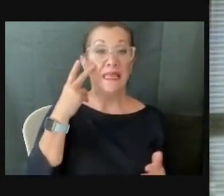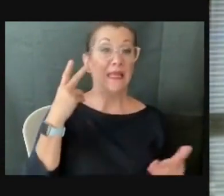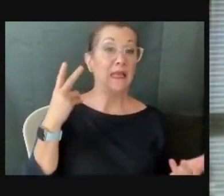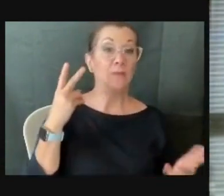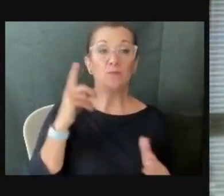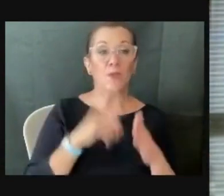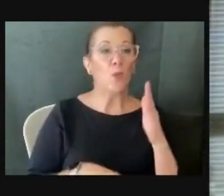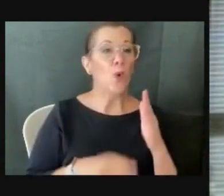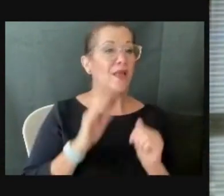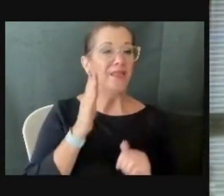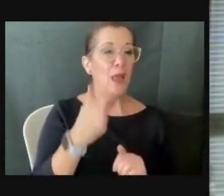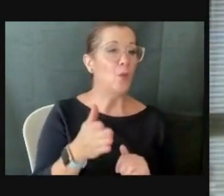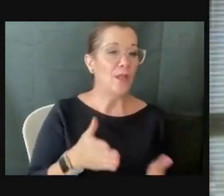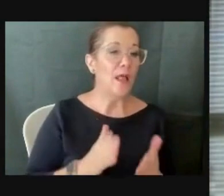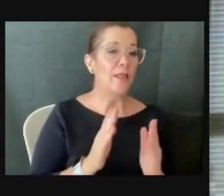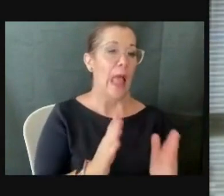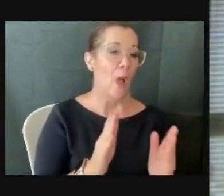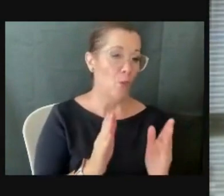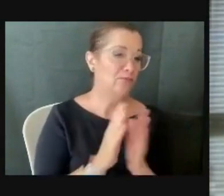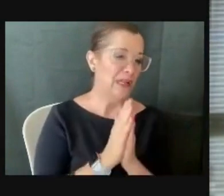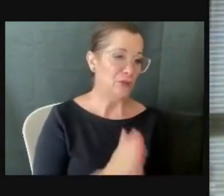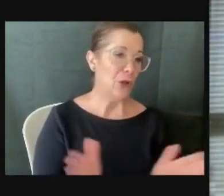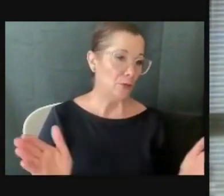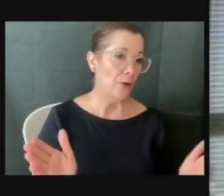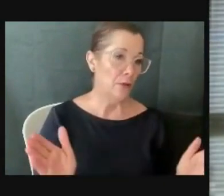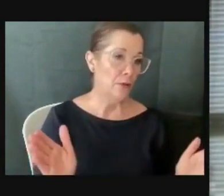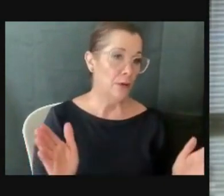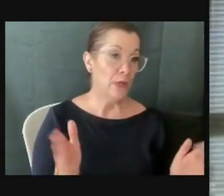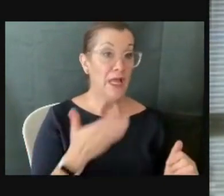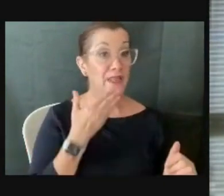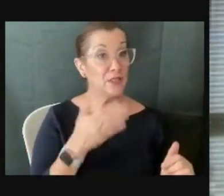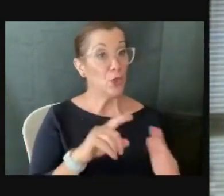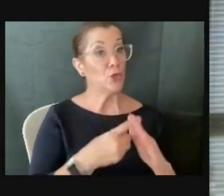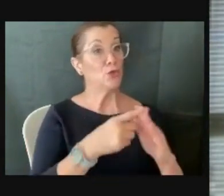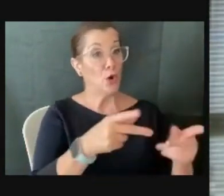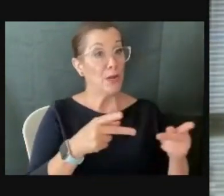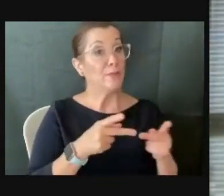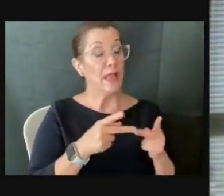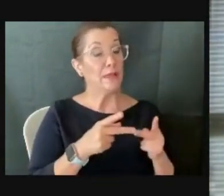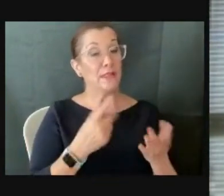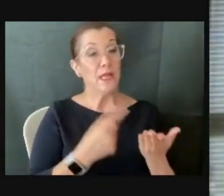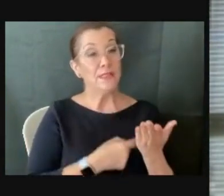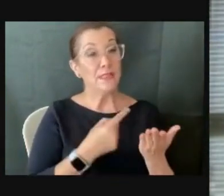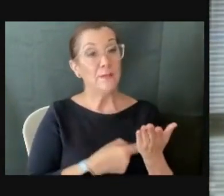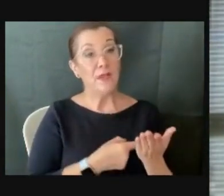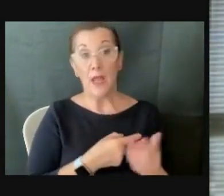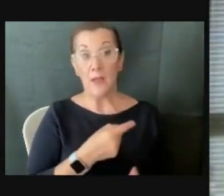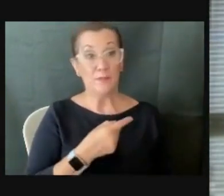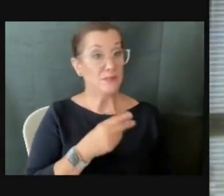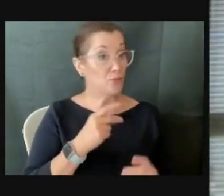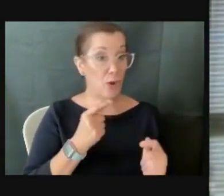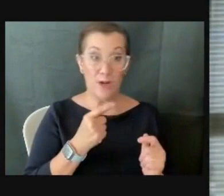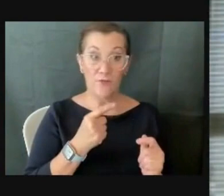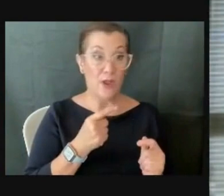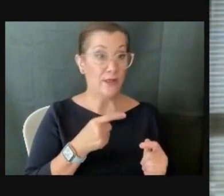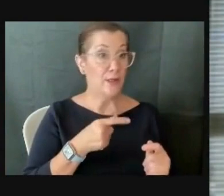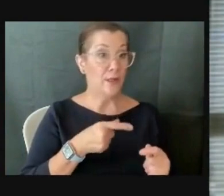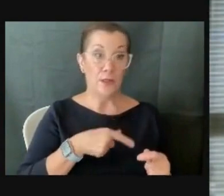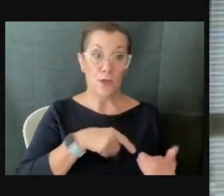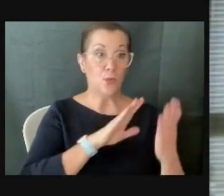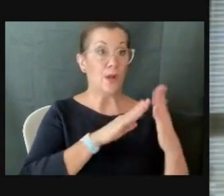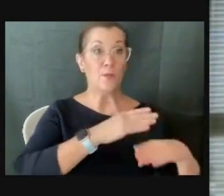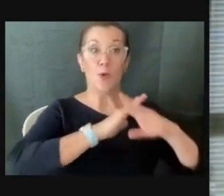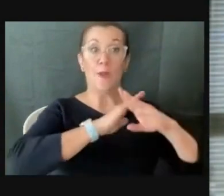what they're going to allow generally. And that's always a good starting point, because sometimes right up front, you're going to run into barriers that